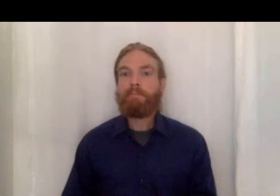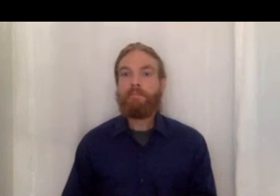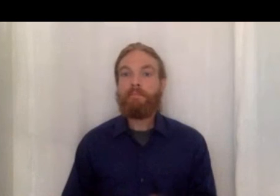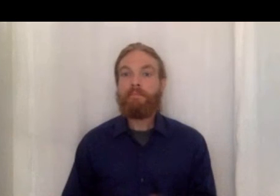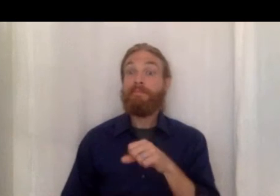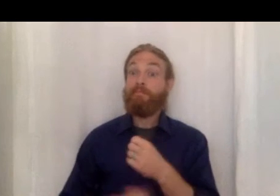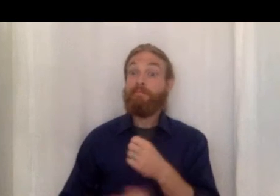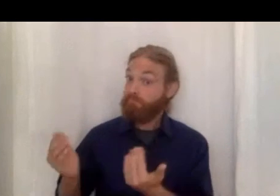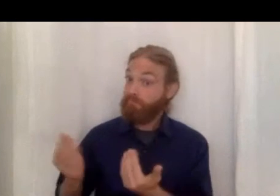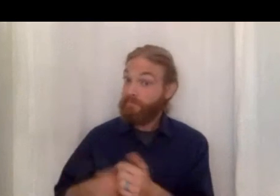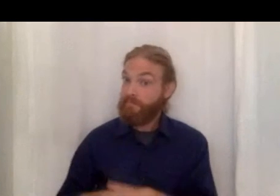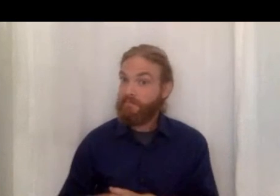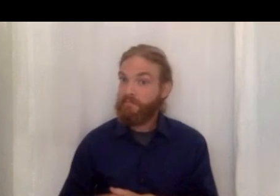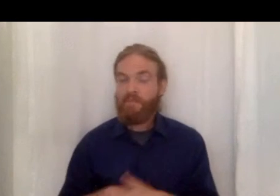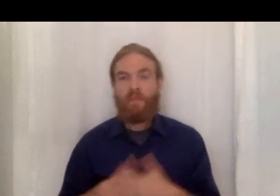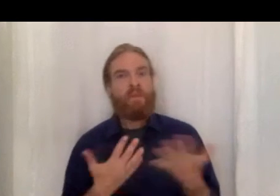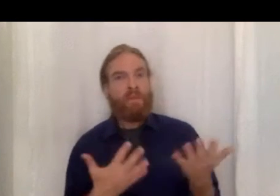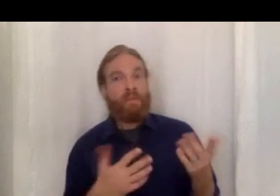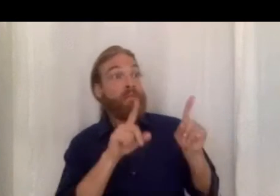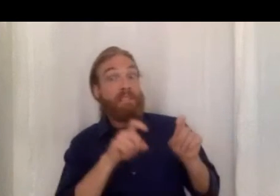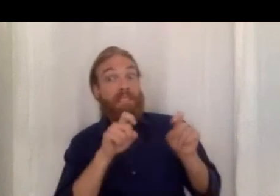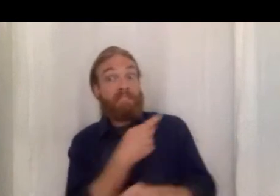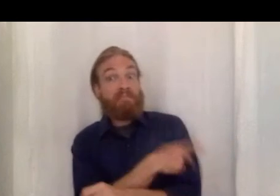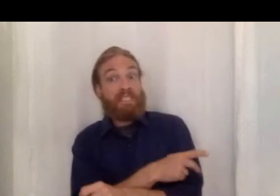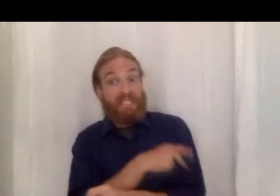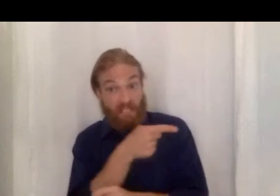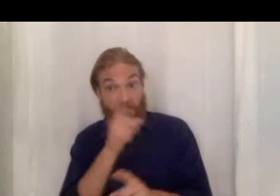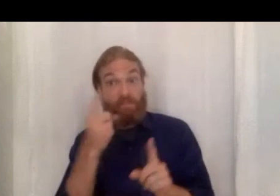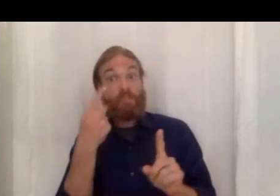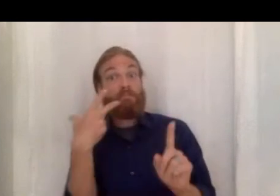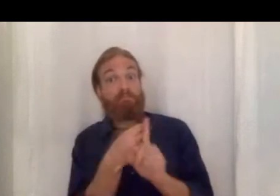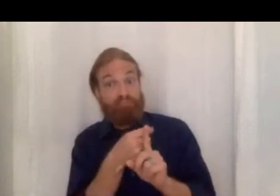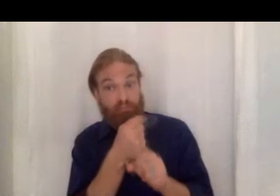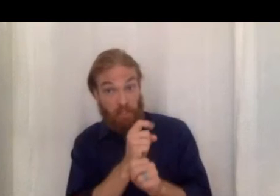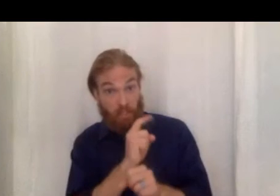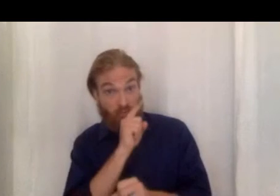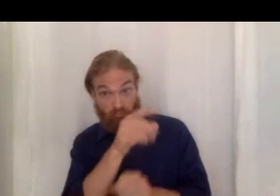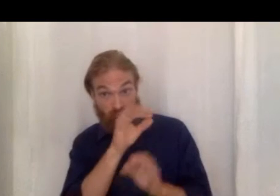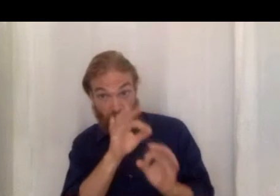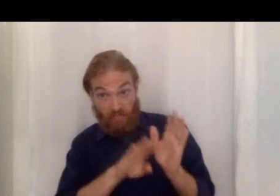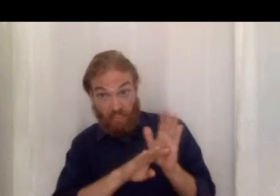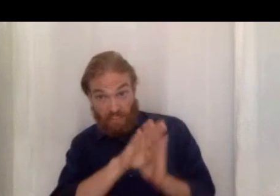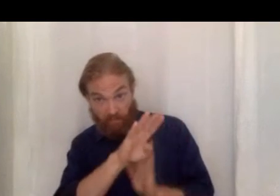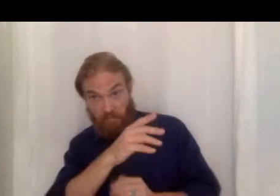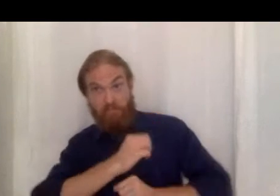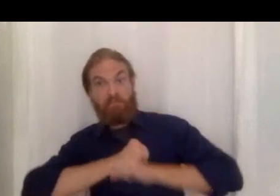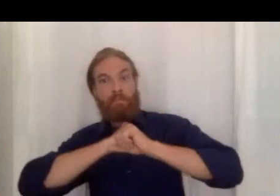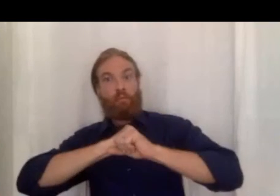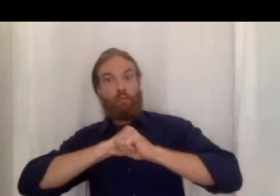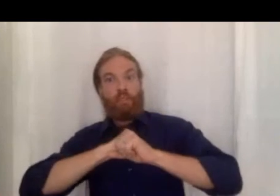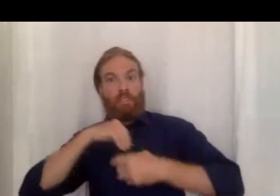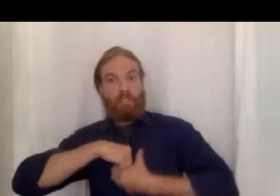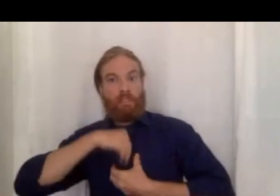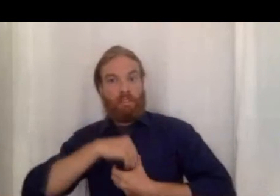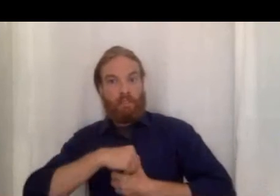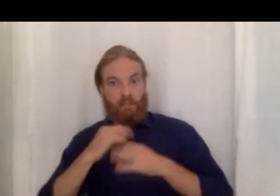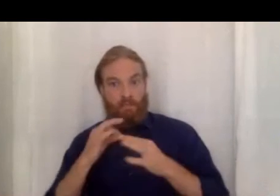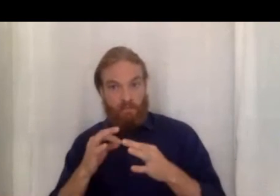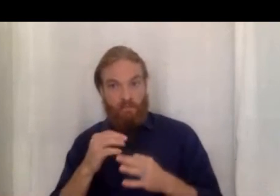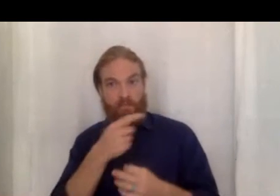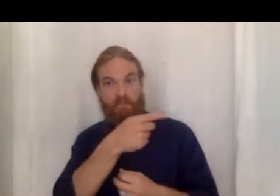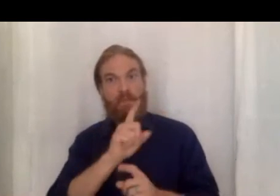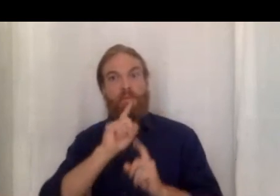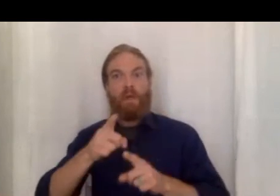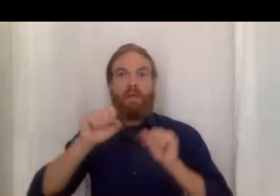vaccinated to make sure that they develop enough immune response to it? Either I can address it, you can address it. Go ahead. Okay,